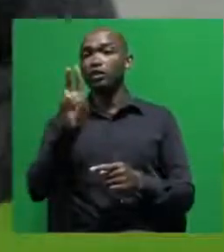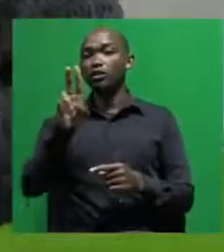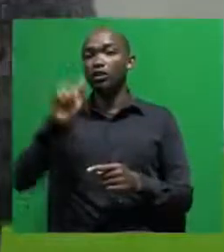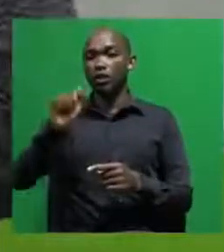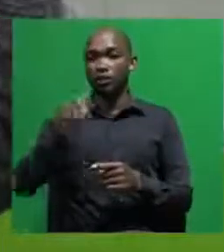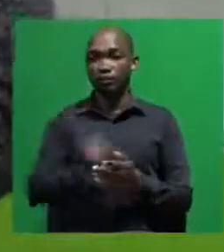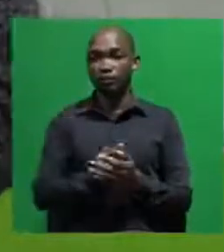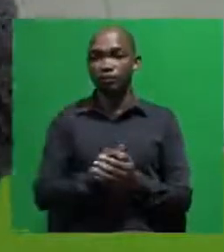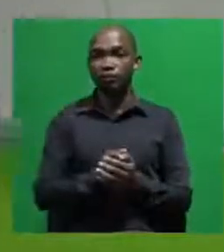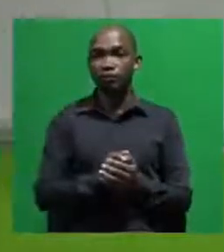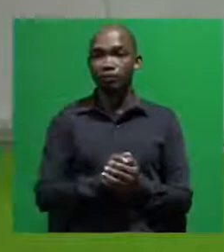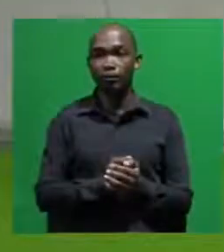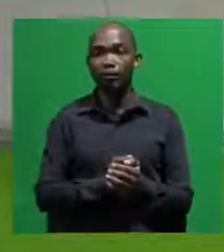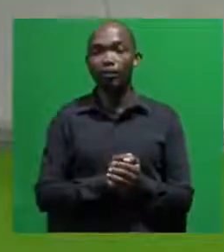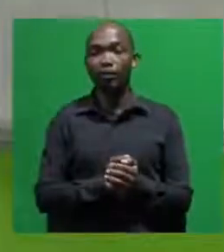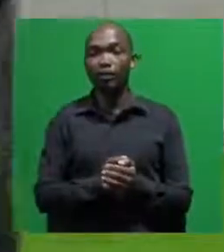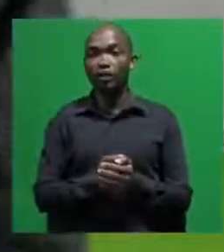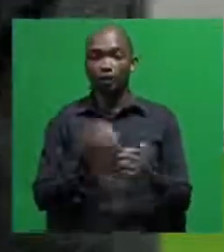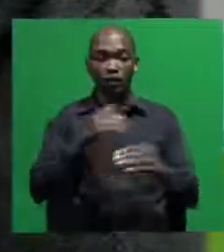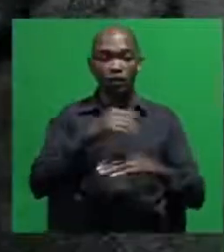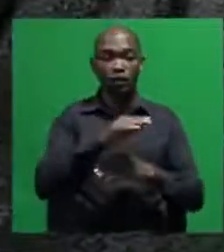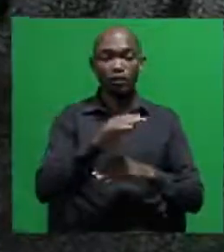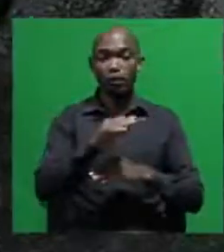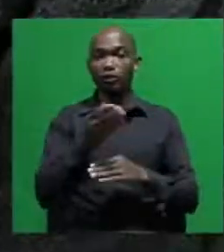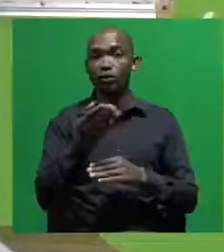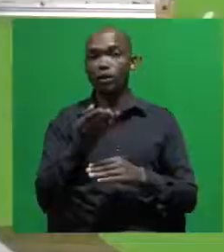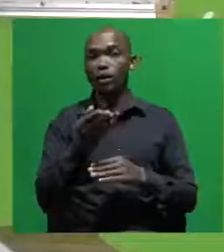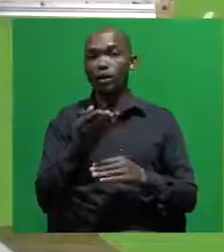us move to the second object.